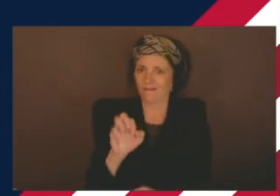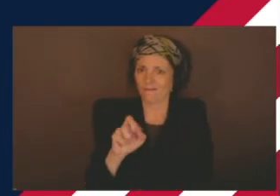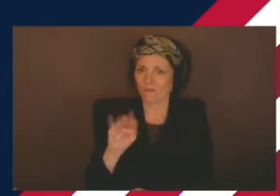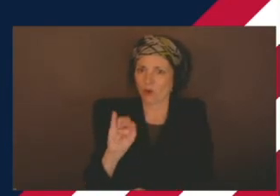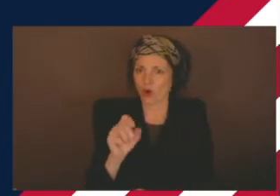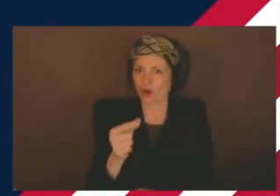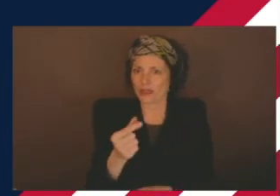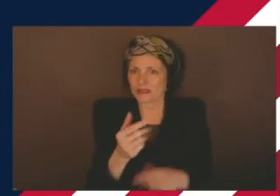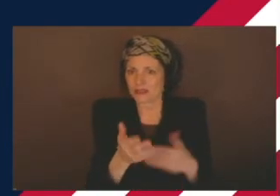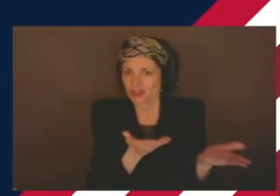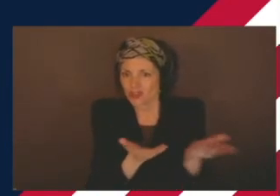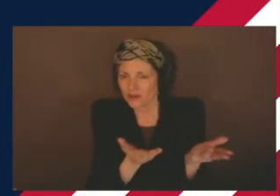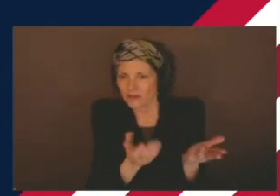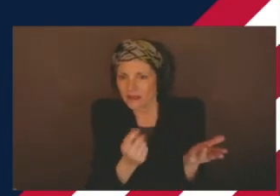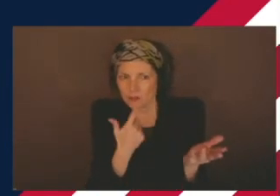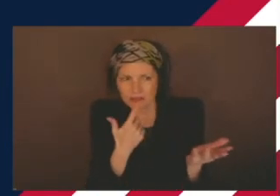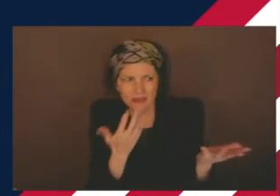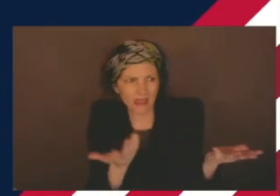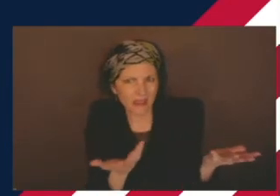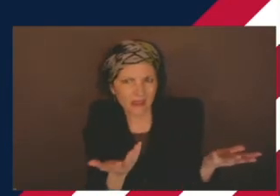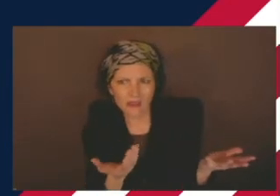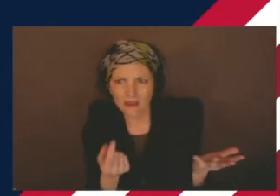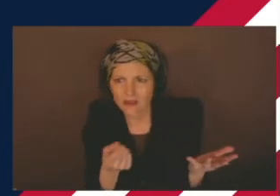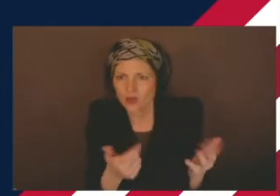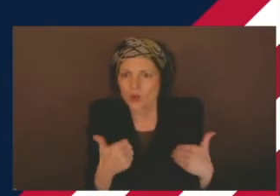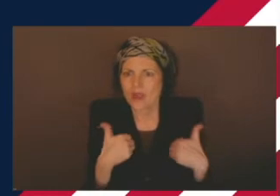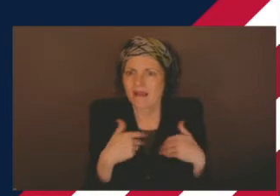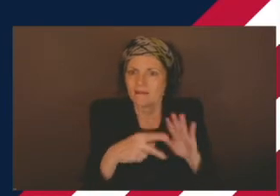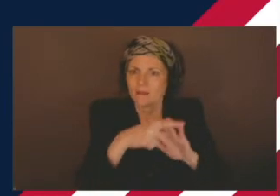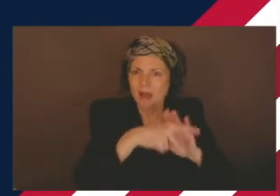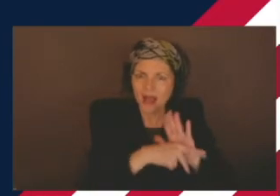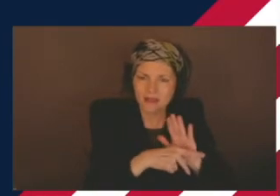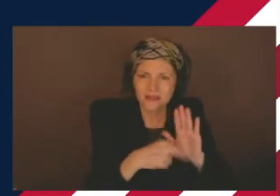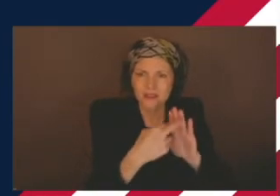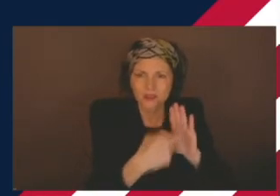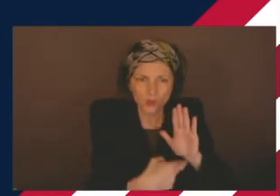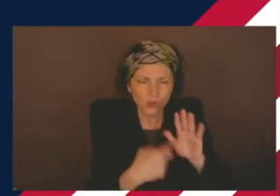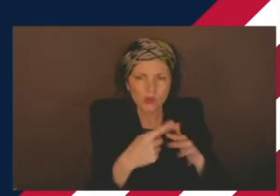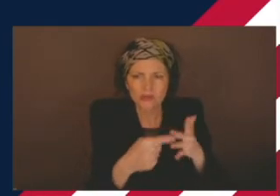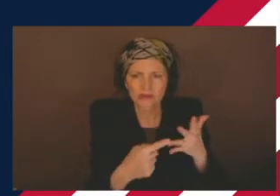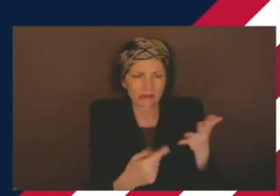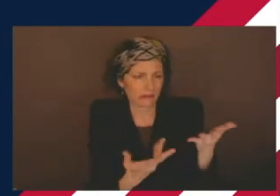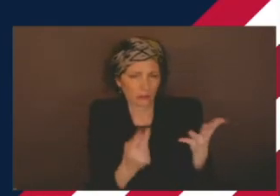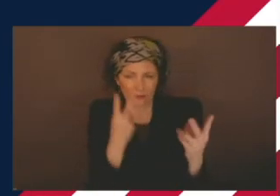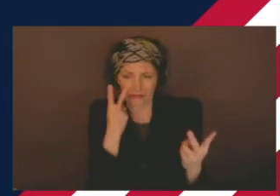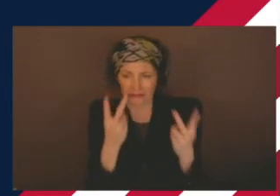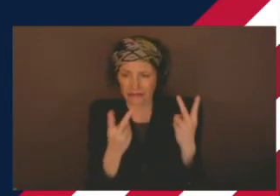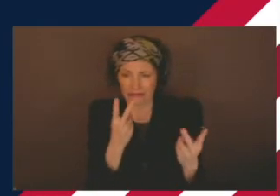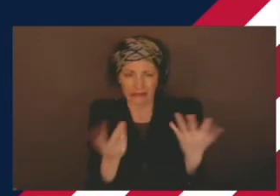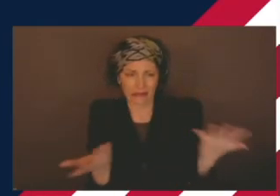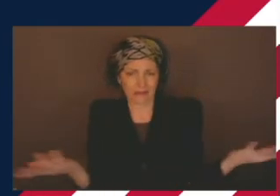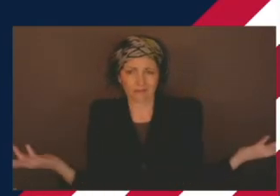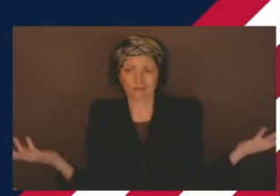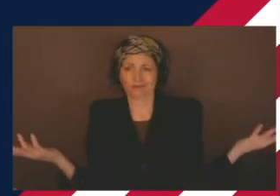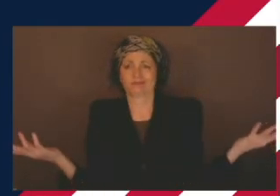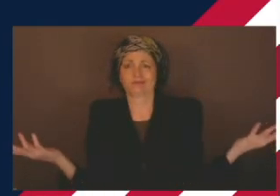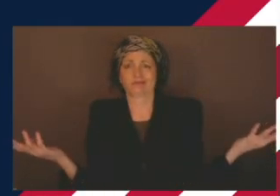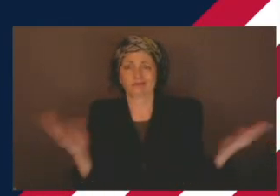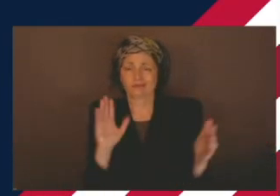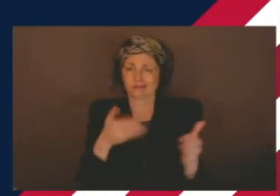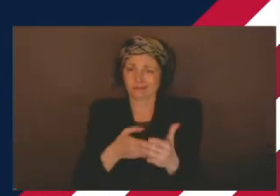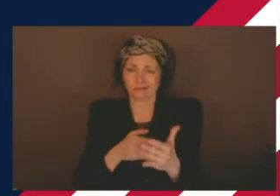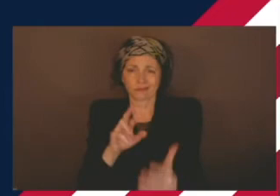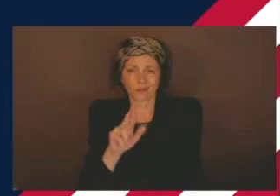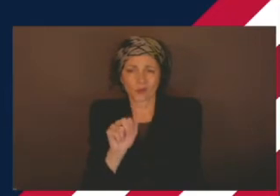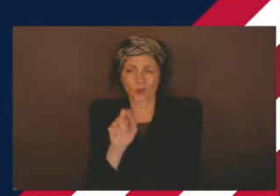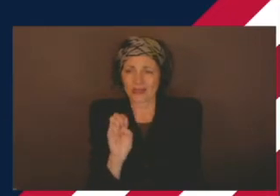in it, you have policies that have created now such a disparity and such a gap. And it's a shame and disgrace. And we have to